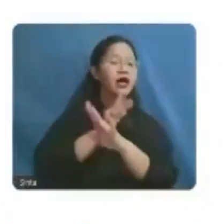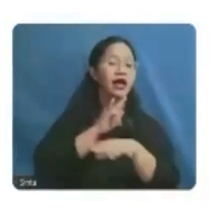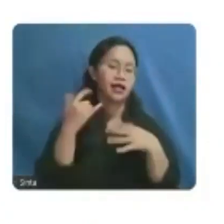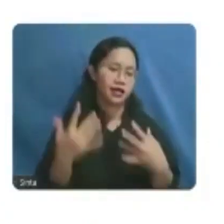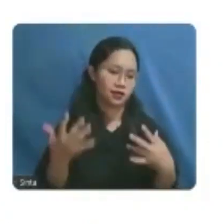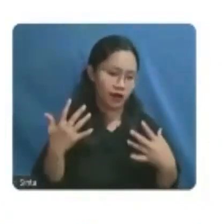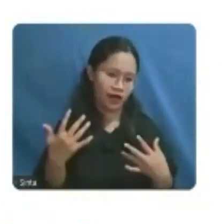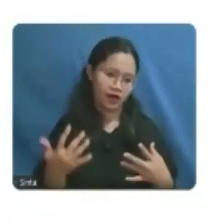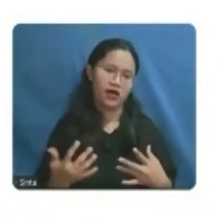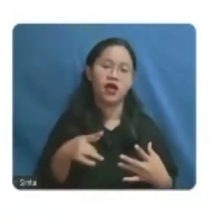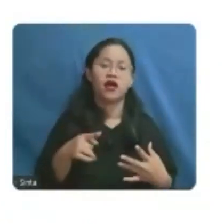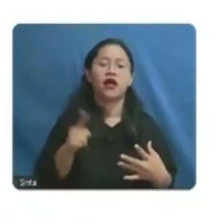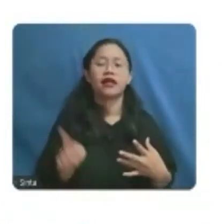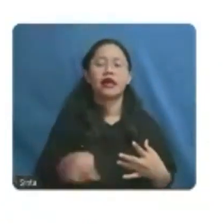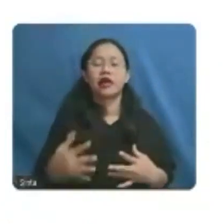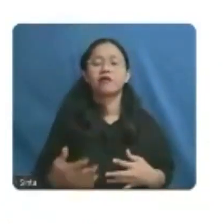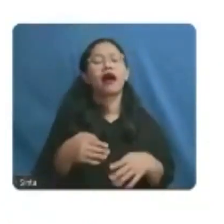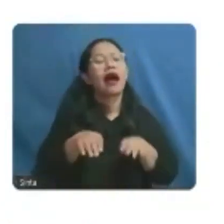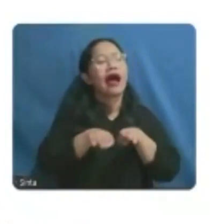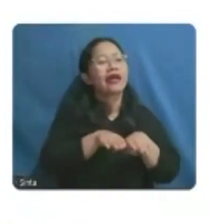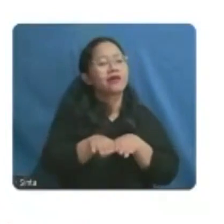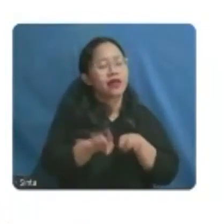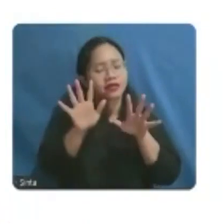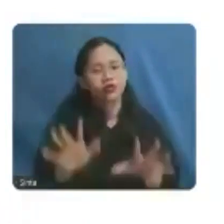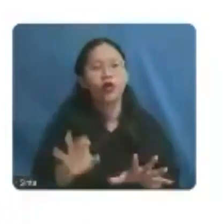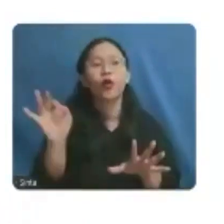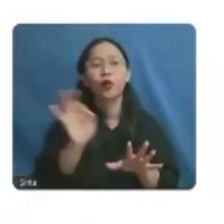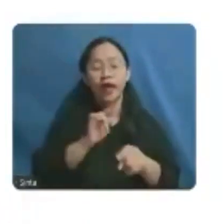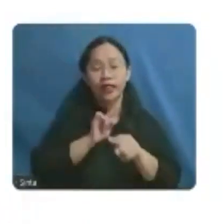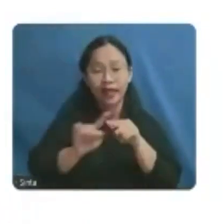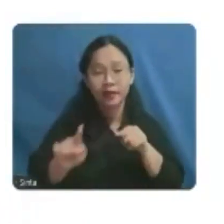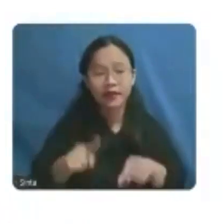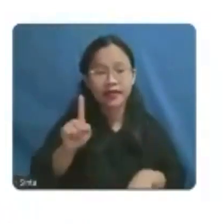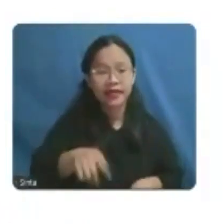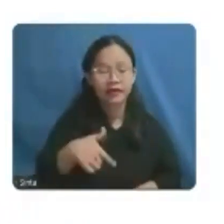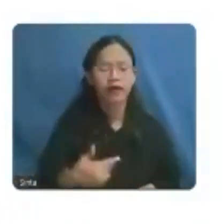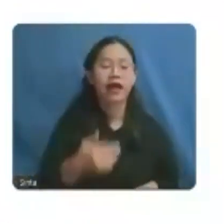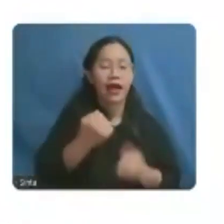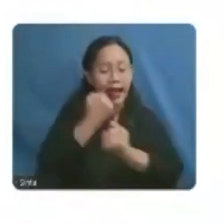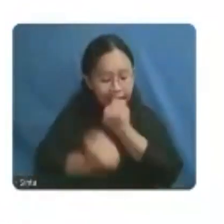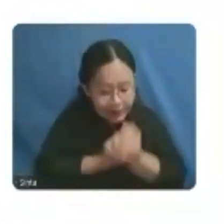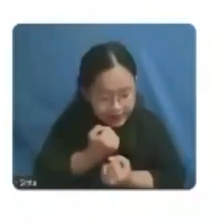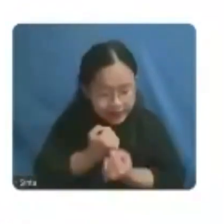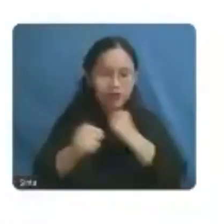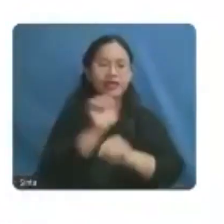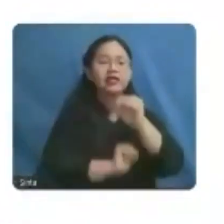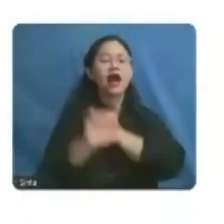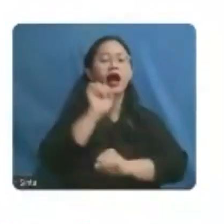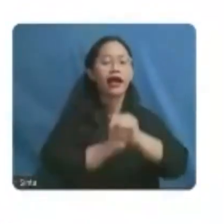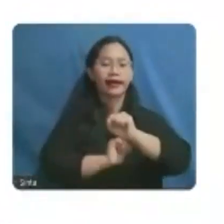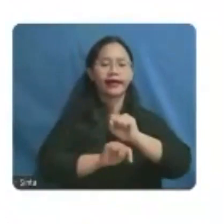done at a larger regional level, state level, national level, global level. So I think it's a bit